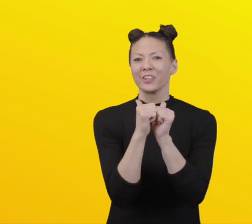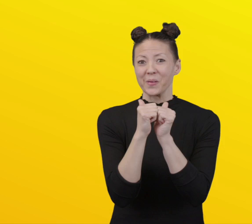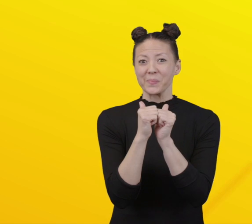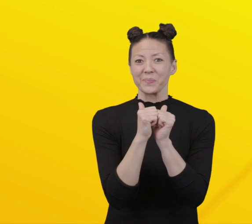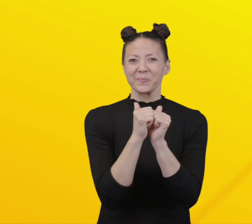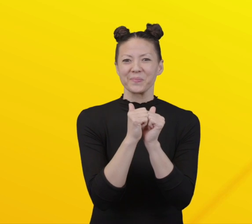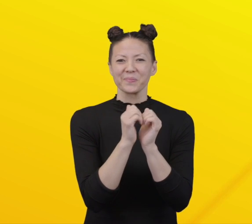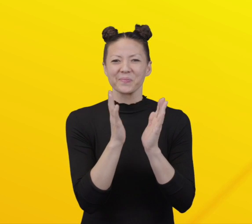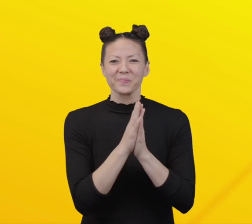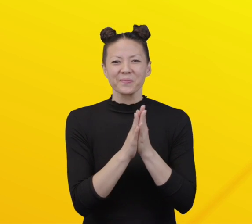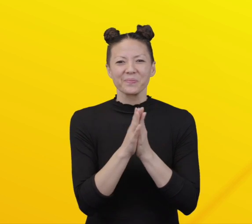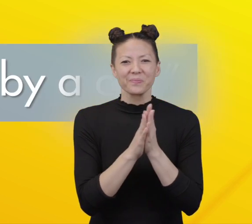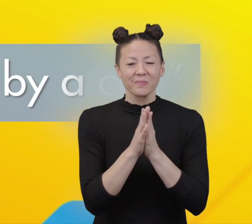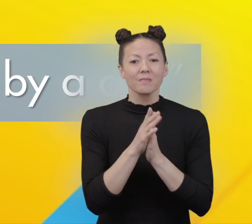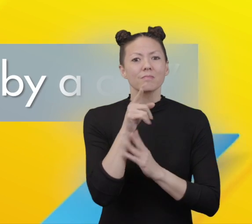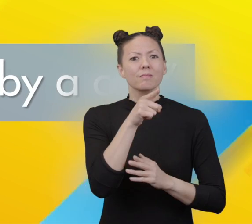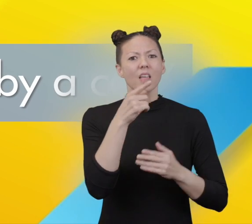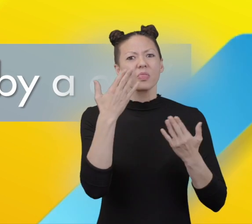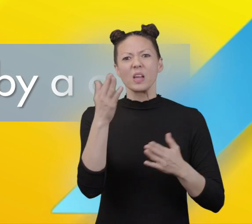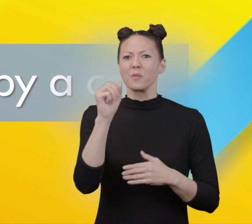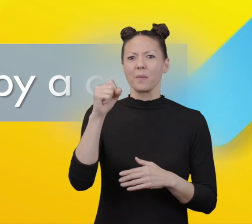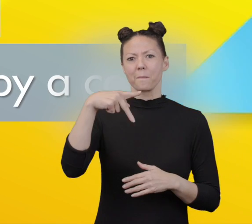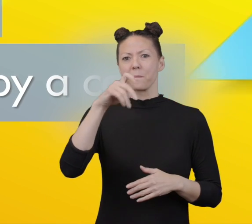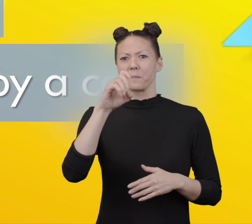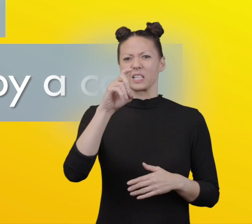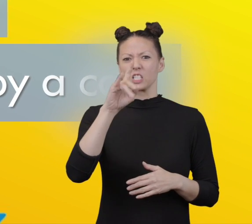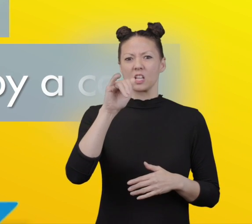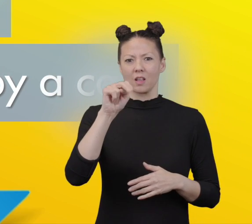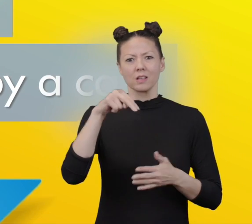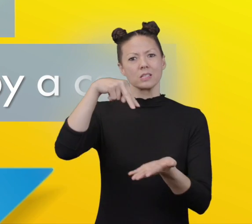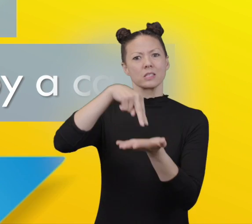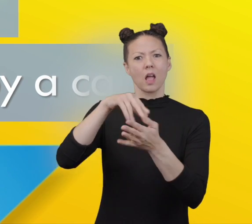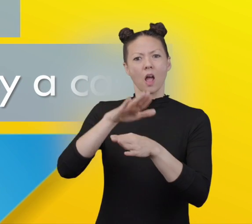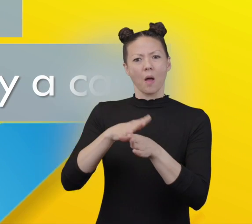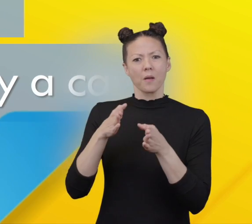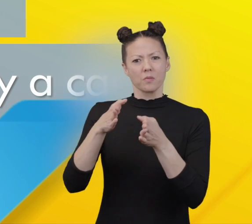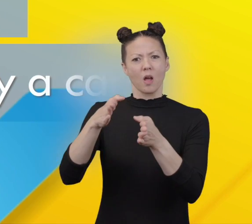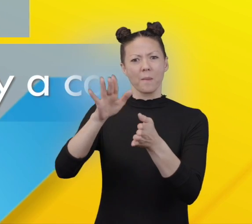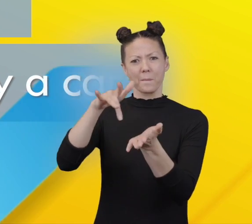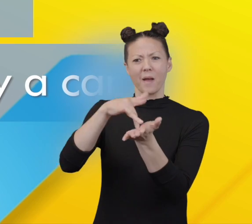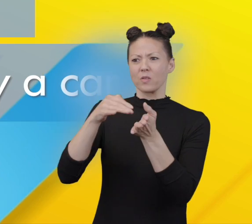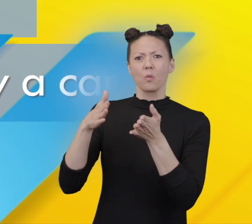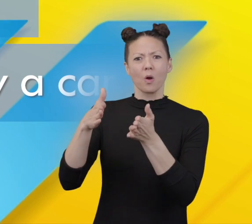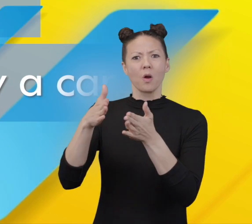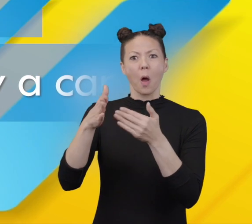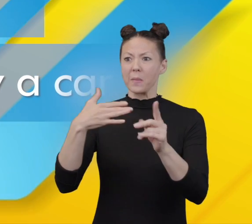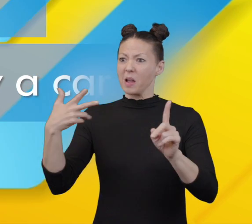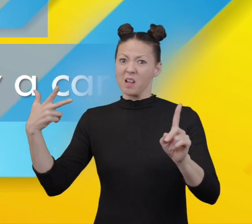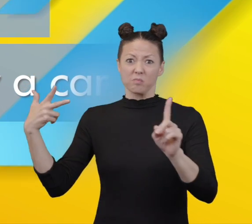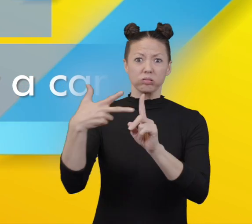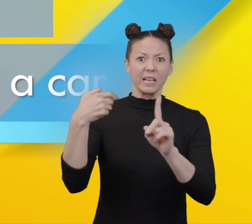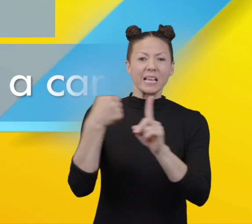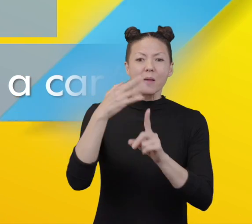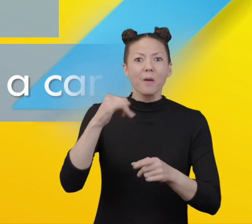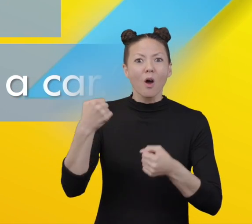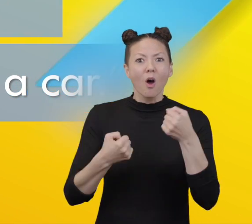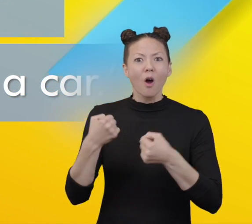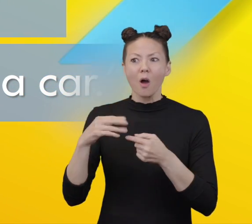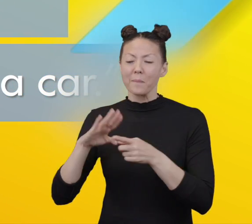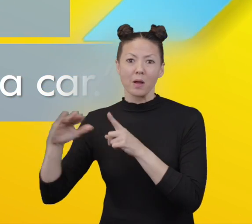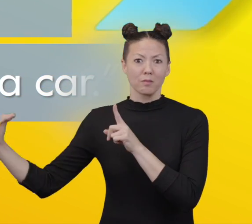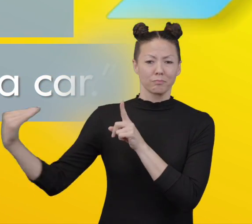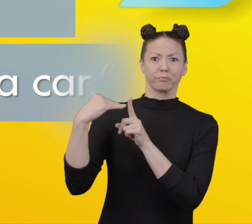together. There was a pedestrian standing in the middle of the crosswalk who was almost hit by a